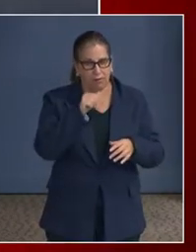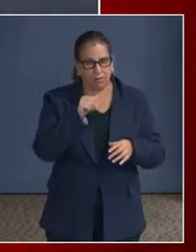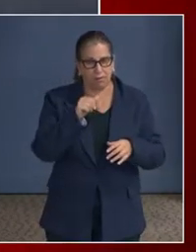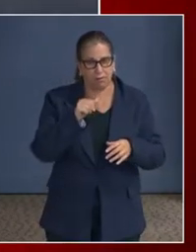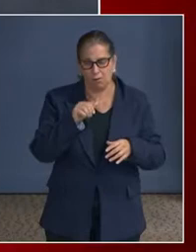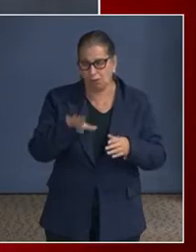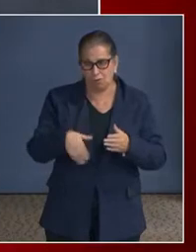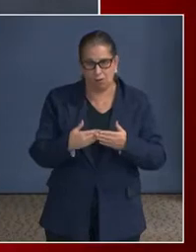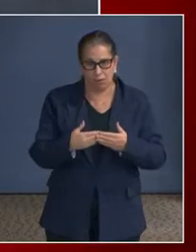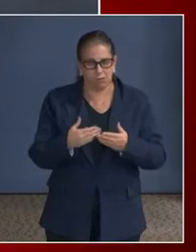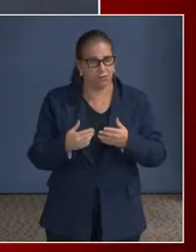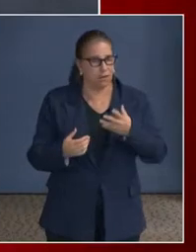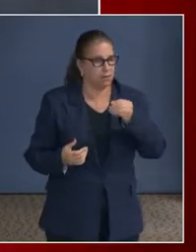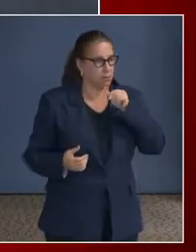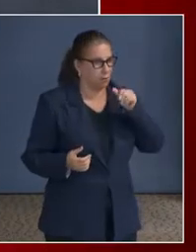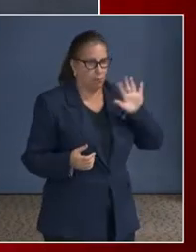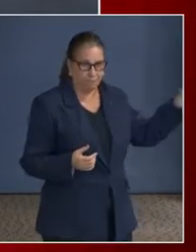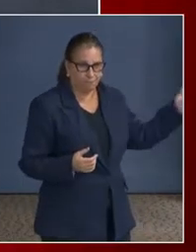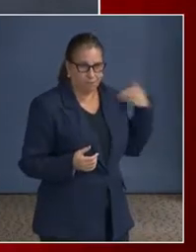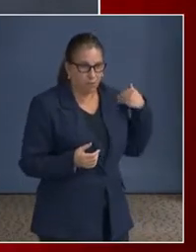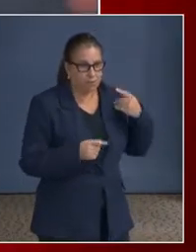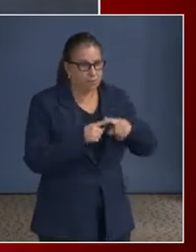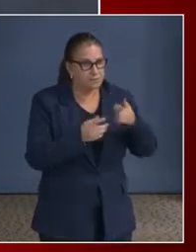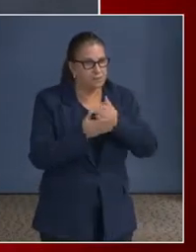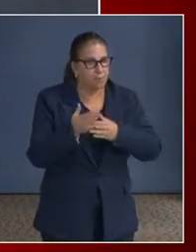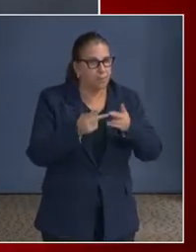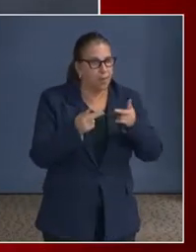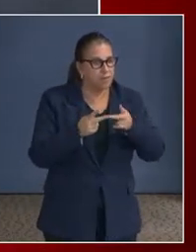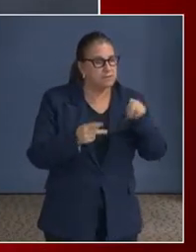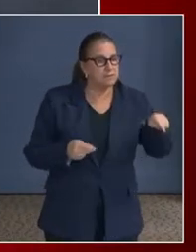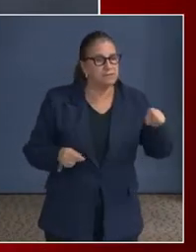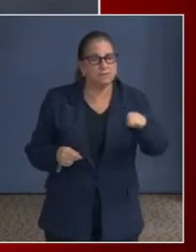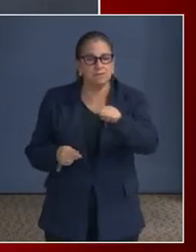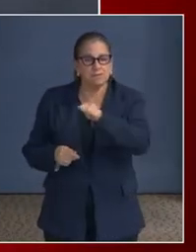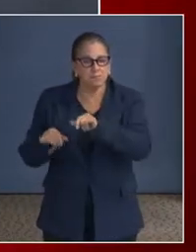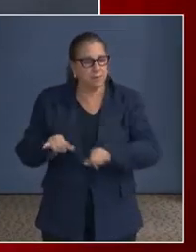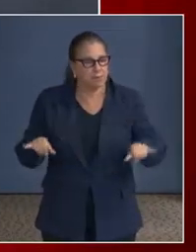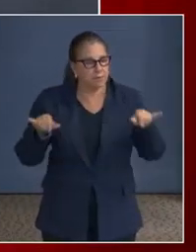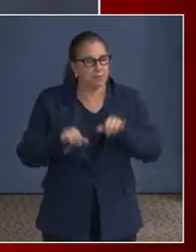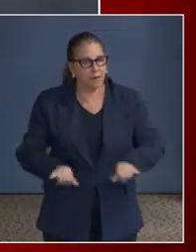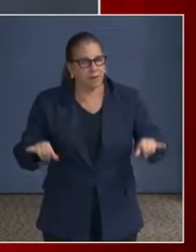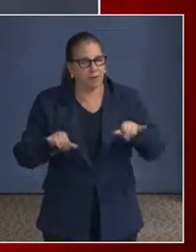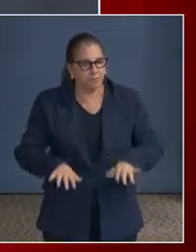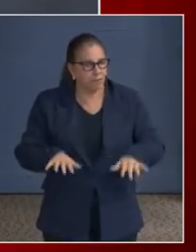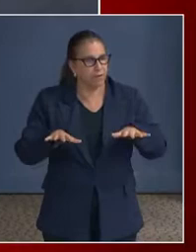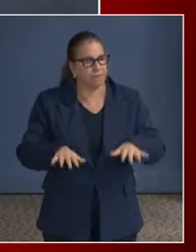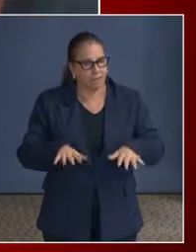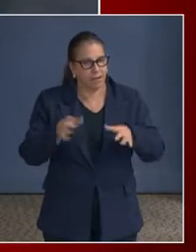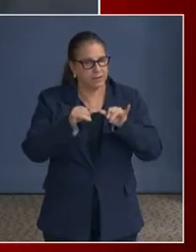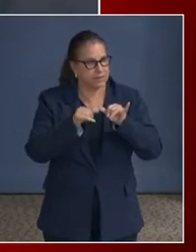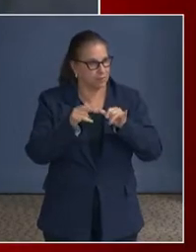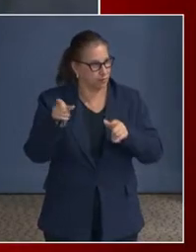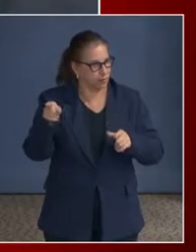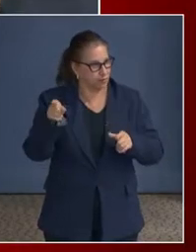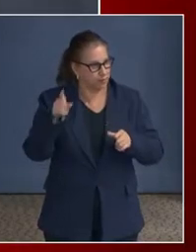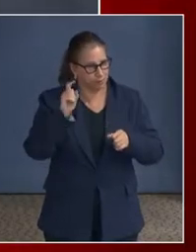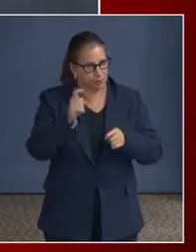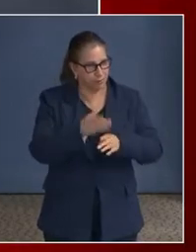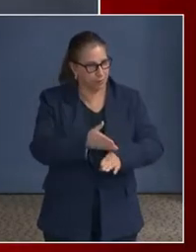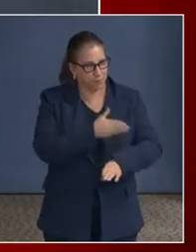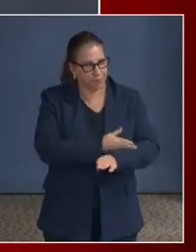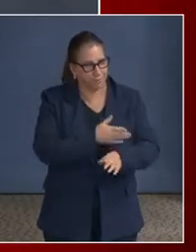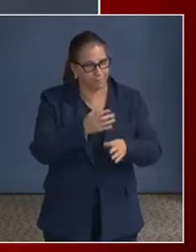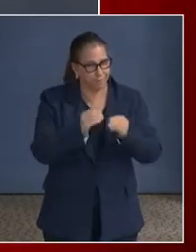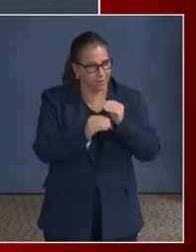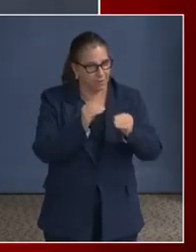problem for the U.S. Army Corps of Engineers. Has your team consulted with whoever you need to consult with